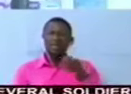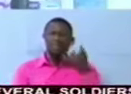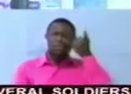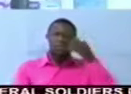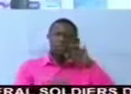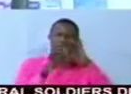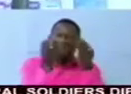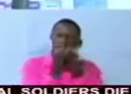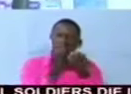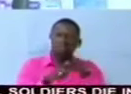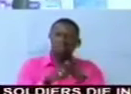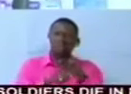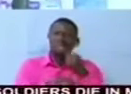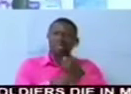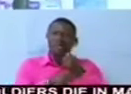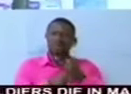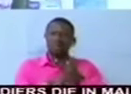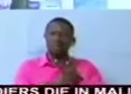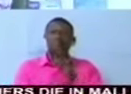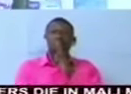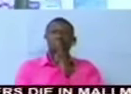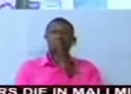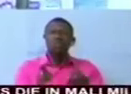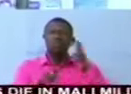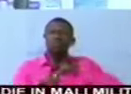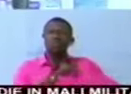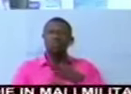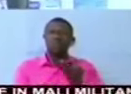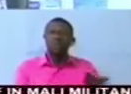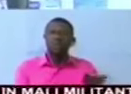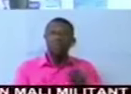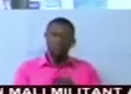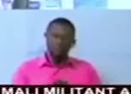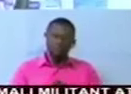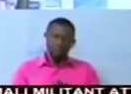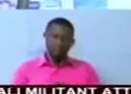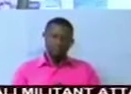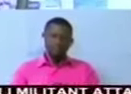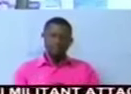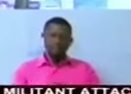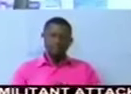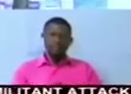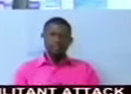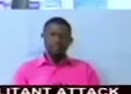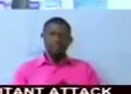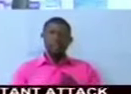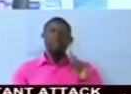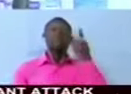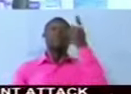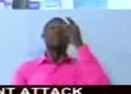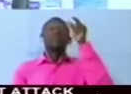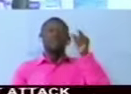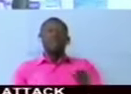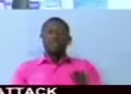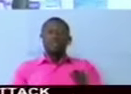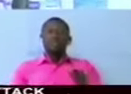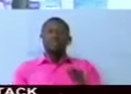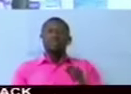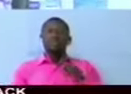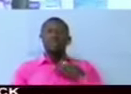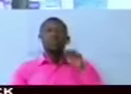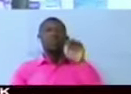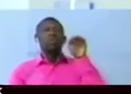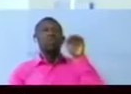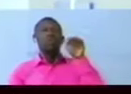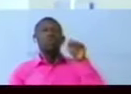kan nga bolé mbiri? Wow, ki ma ñëkka o moy Lamine Kabu. The first person that I called was Lamin Kabu.